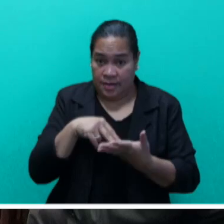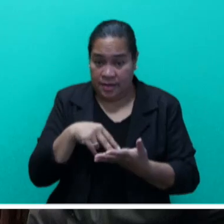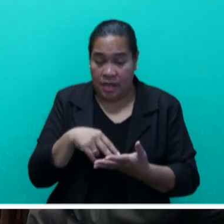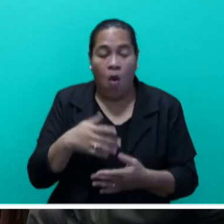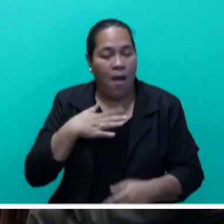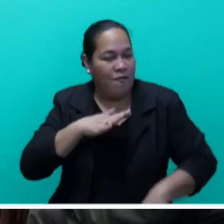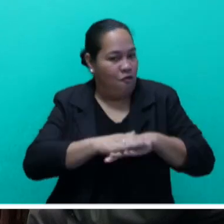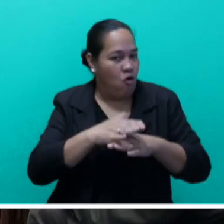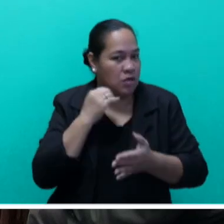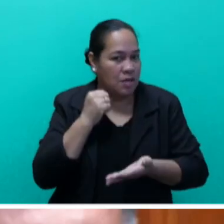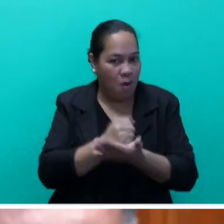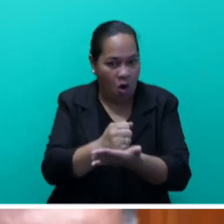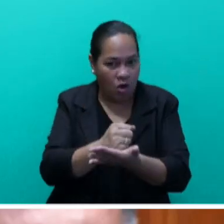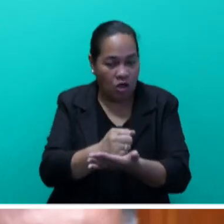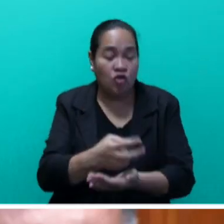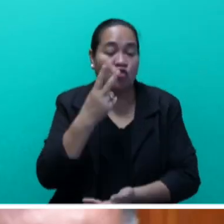full support for the